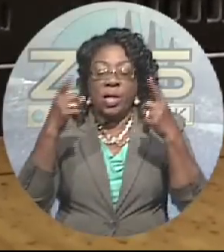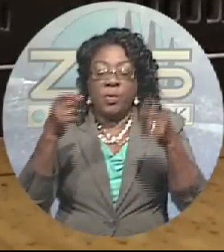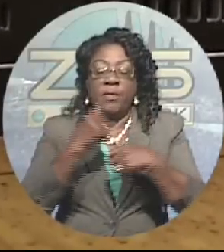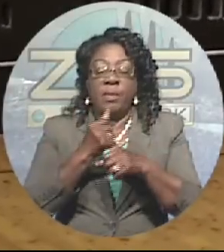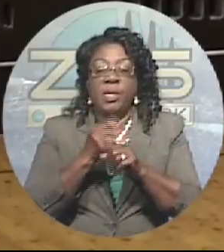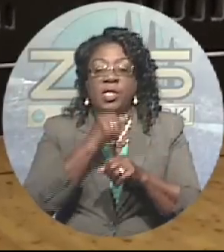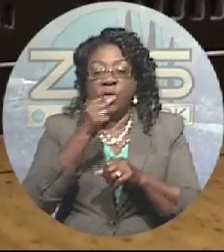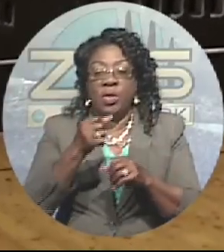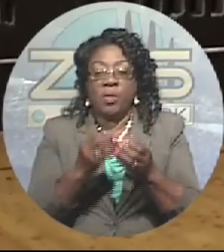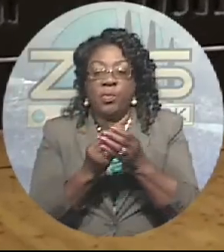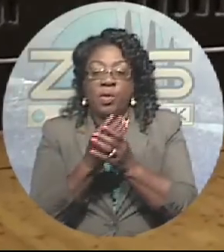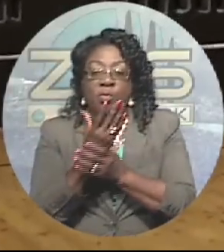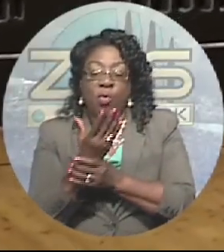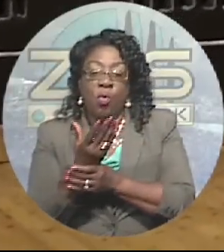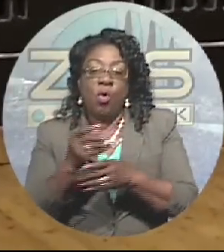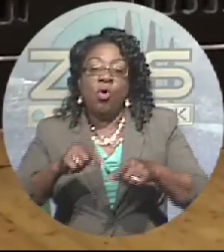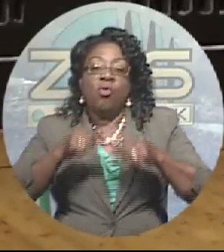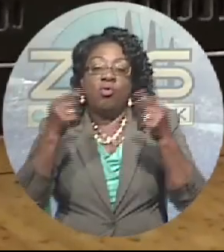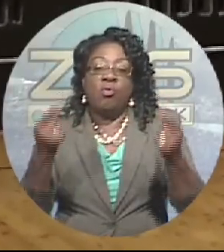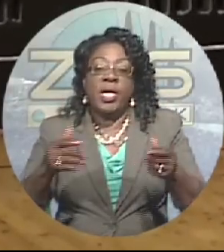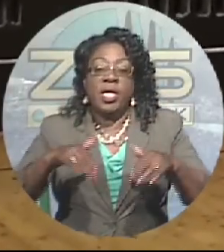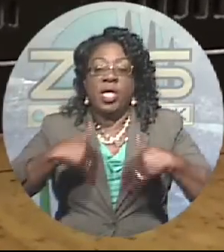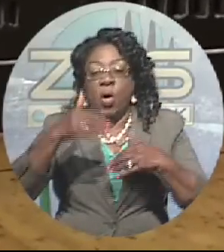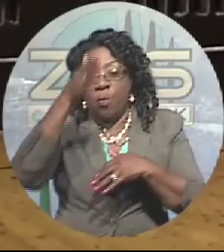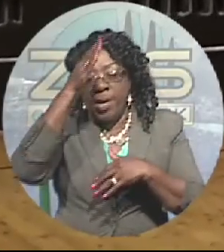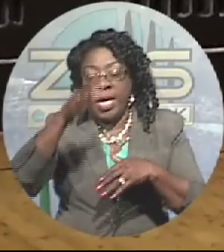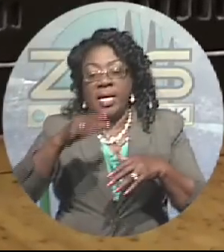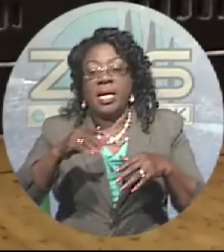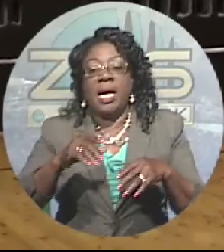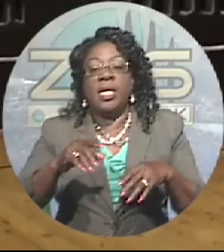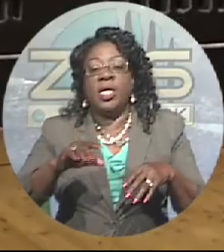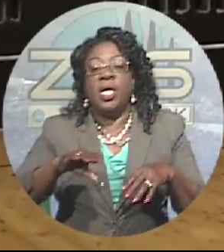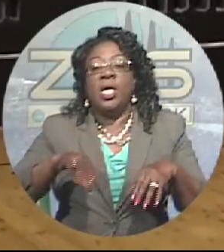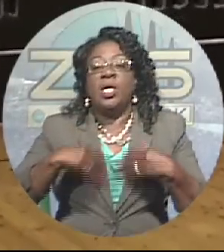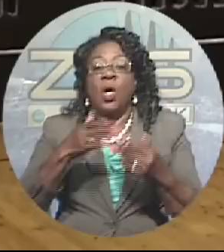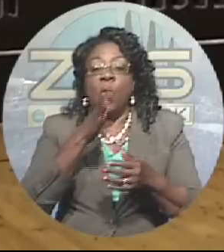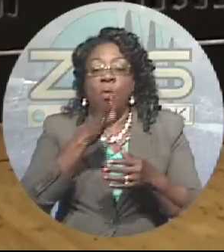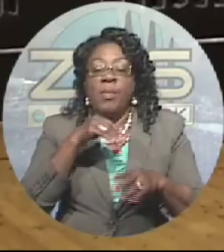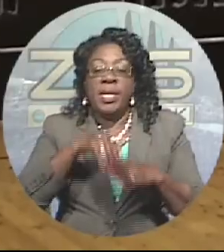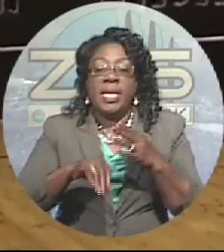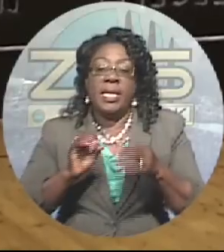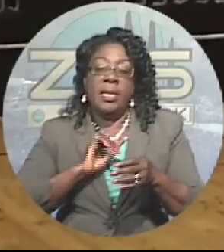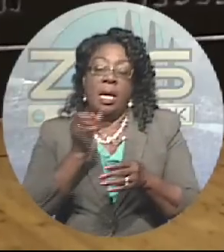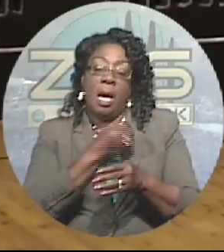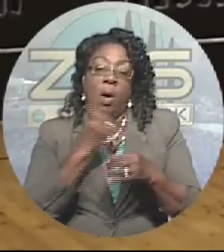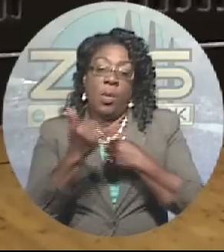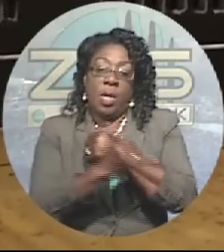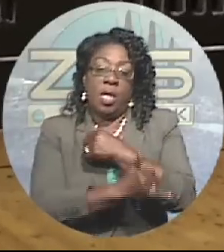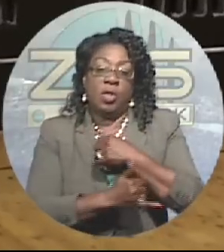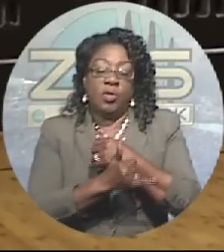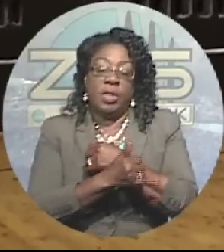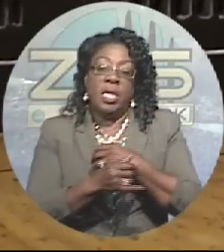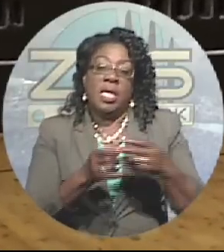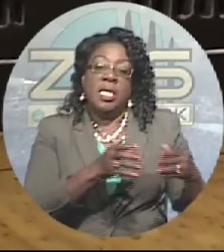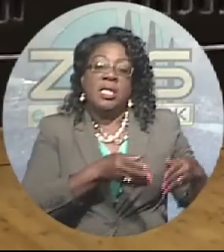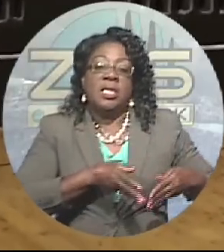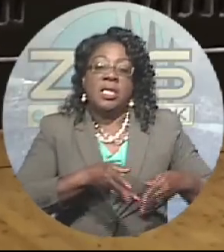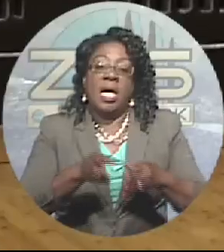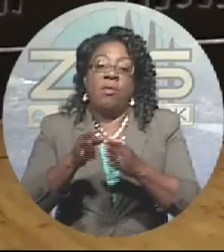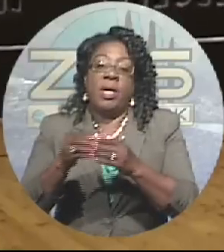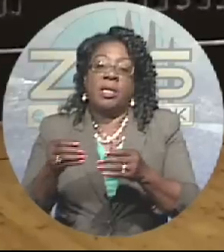sure that we grow great young men and great young women in our country. So that's a tough call. The director of education